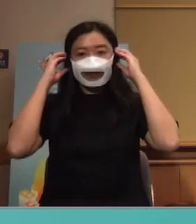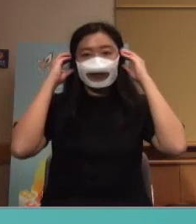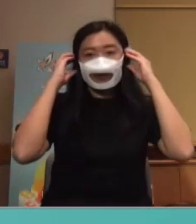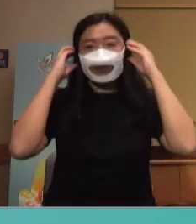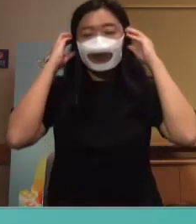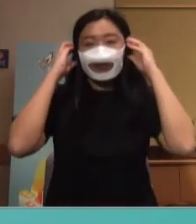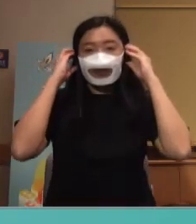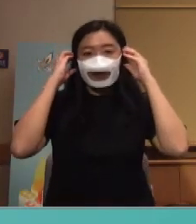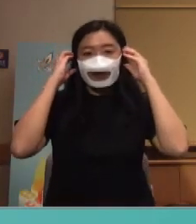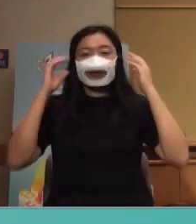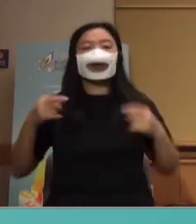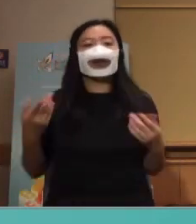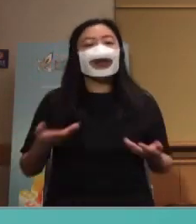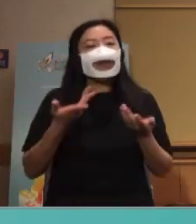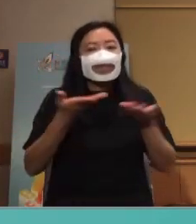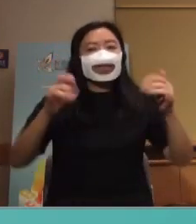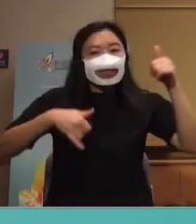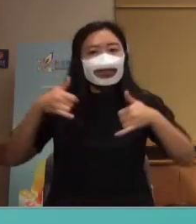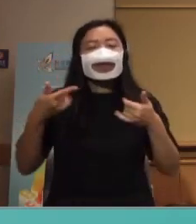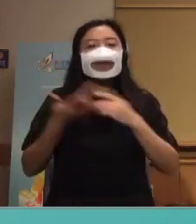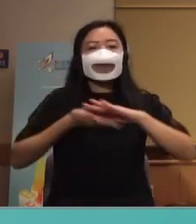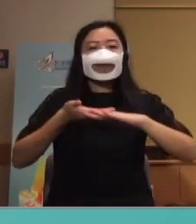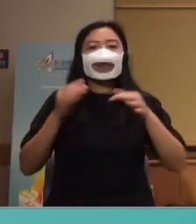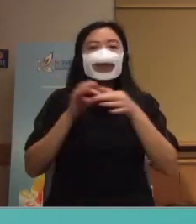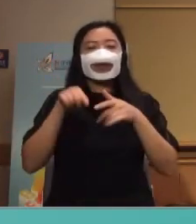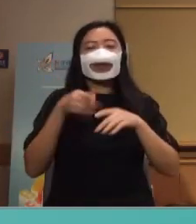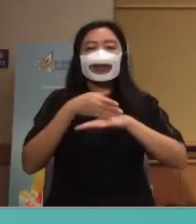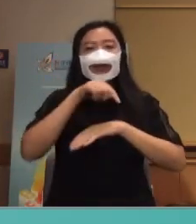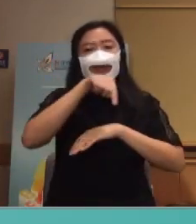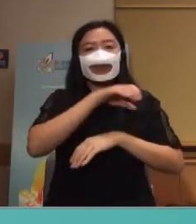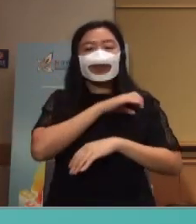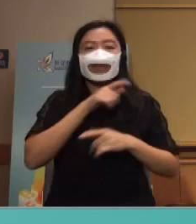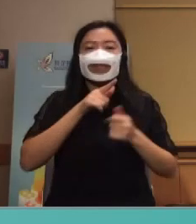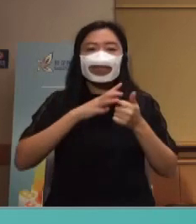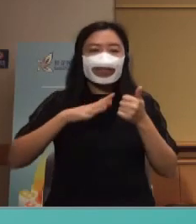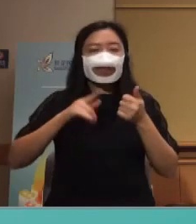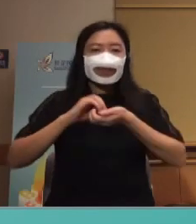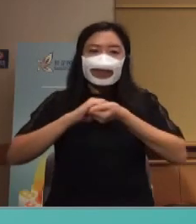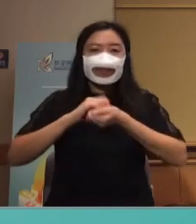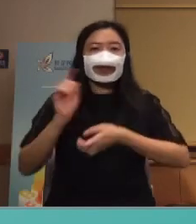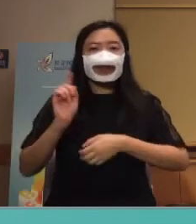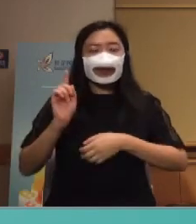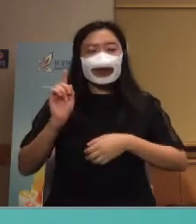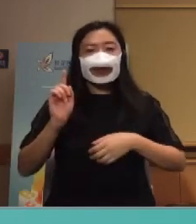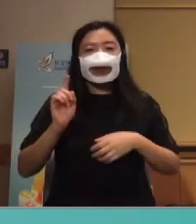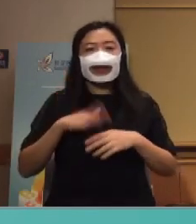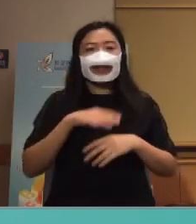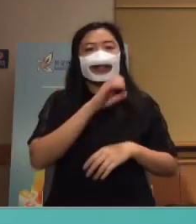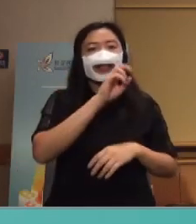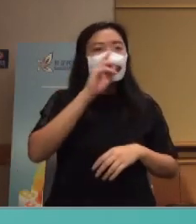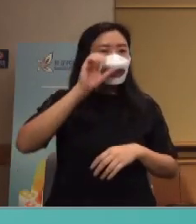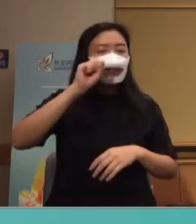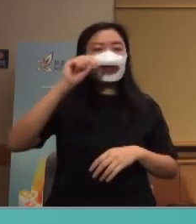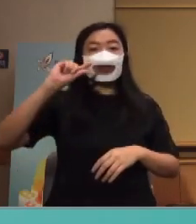modalities from Web3 and also doing social good, social impact. Often we talk about ESG, right? So environmental,